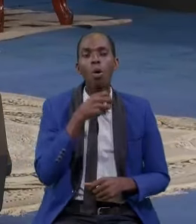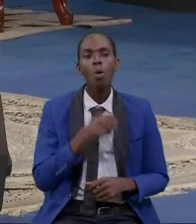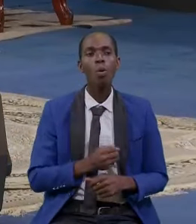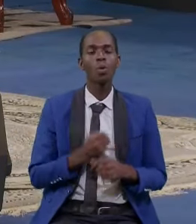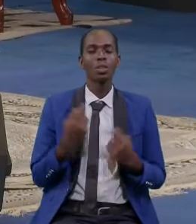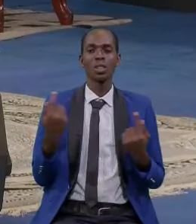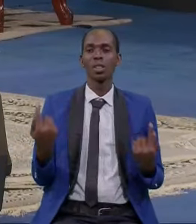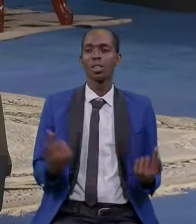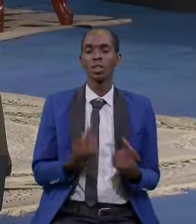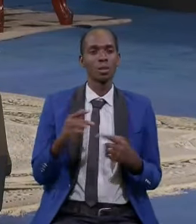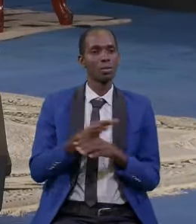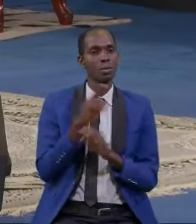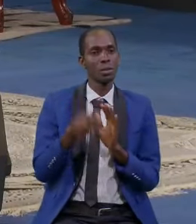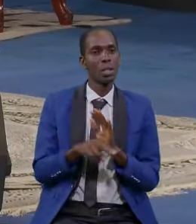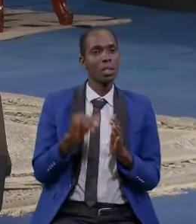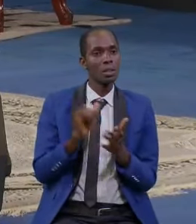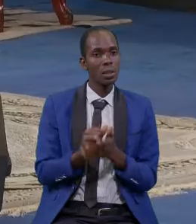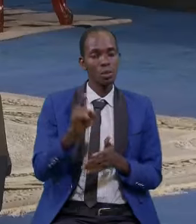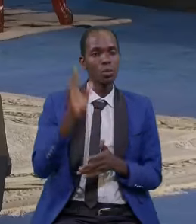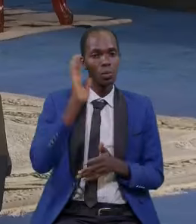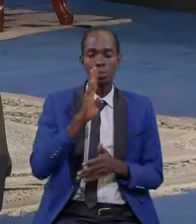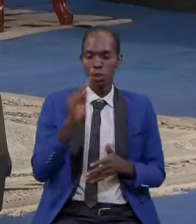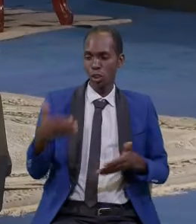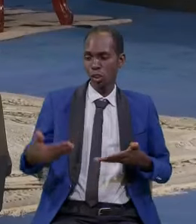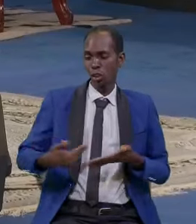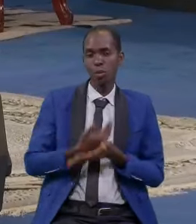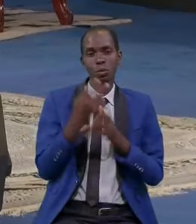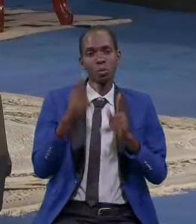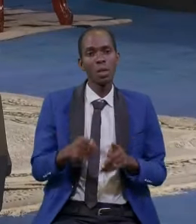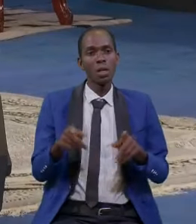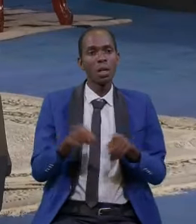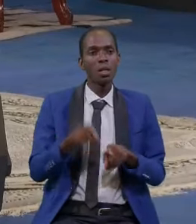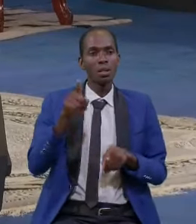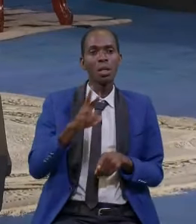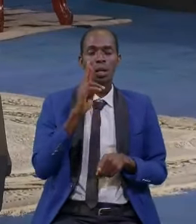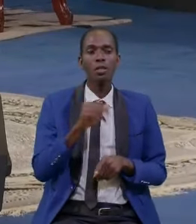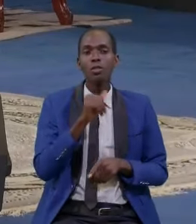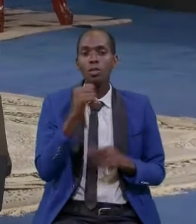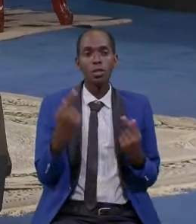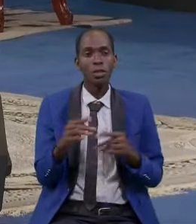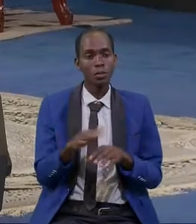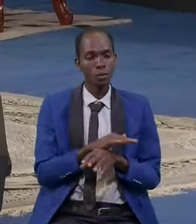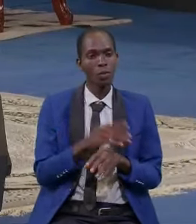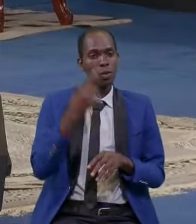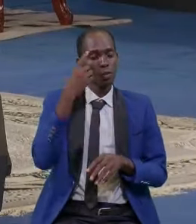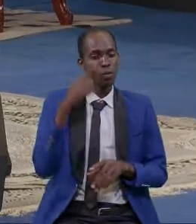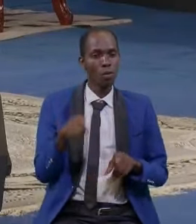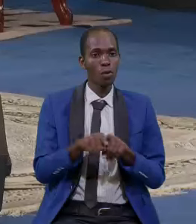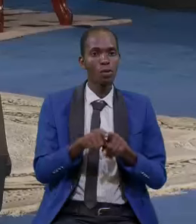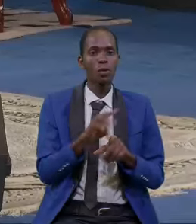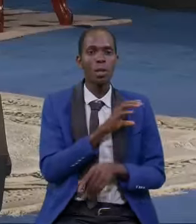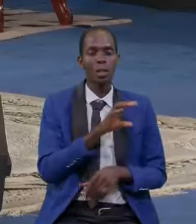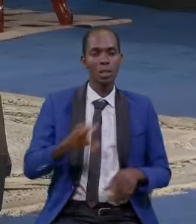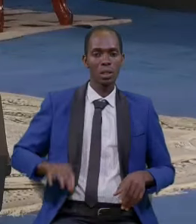a new lamb, as ye are unleavened. For even Christ, a